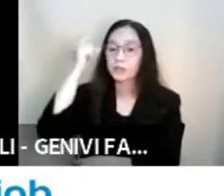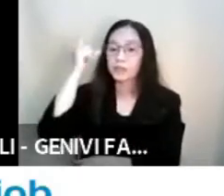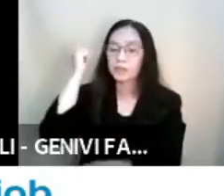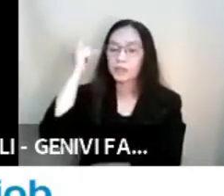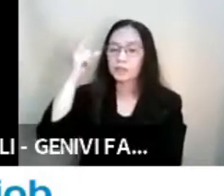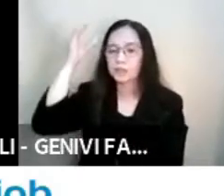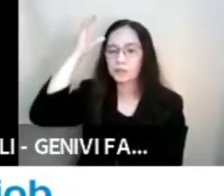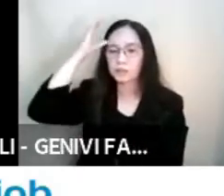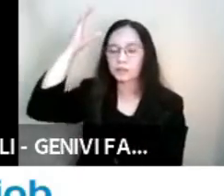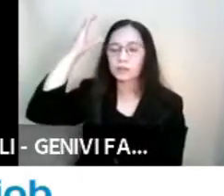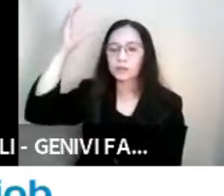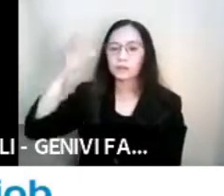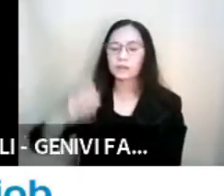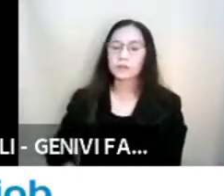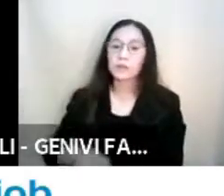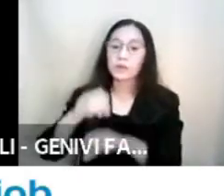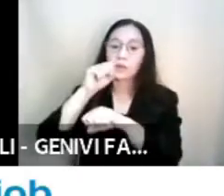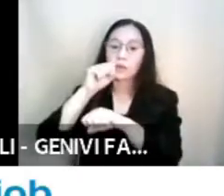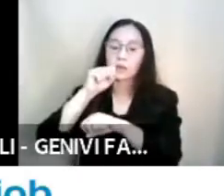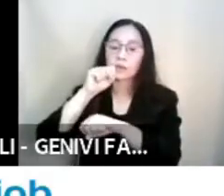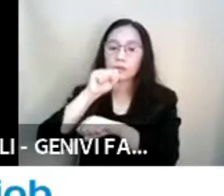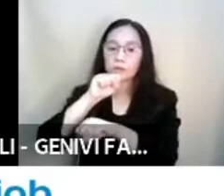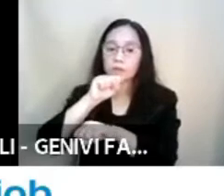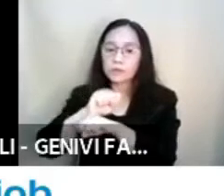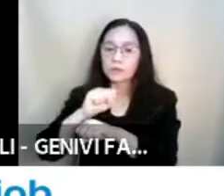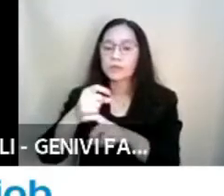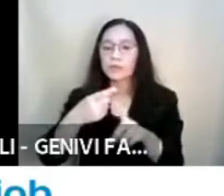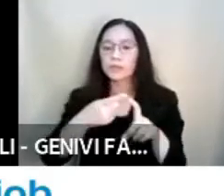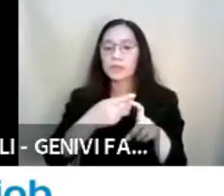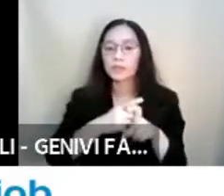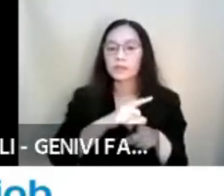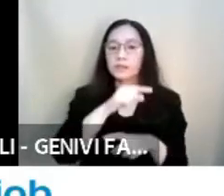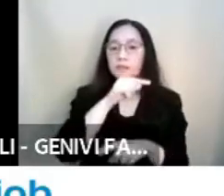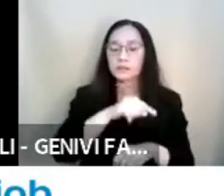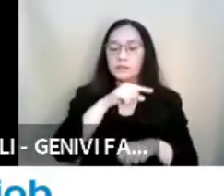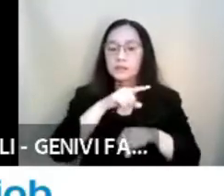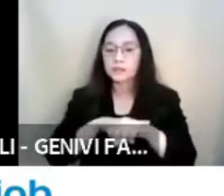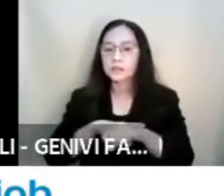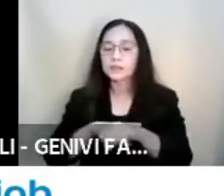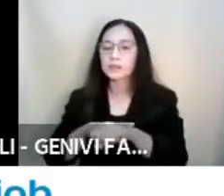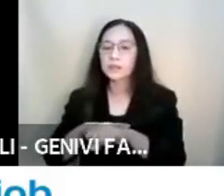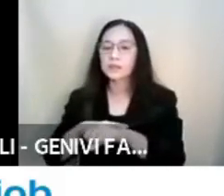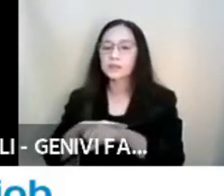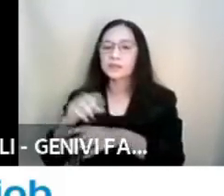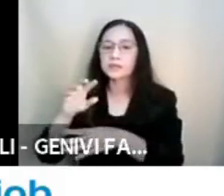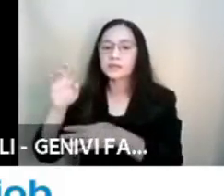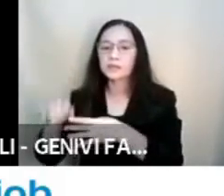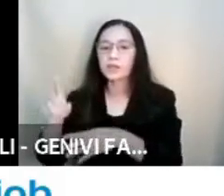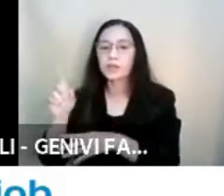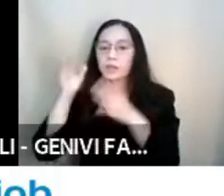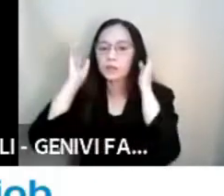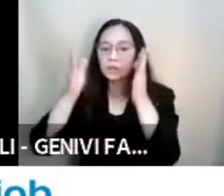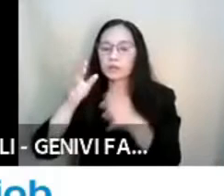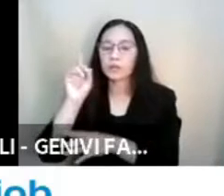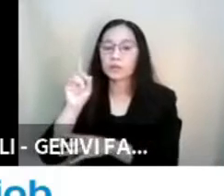concept of we work. When we say we work, from this point or this time to this time, we focus on what we're doing.